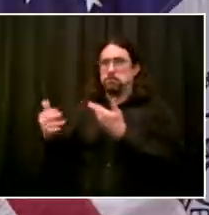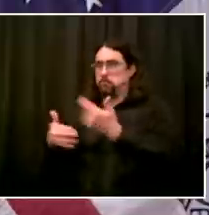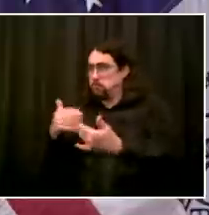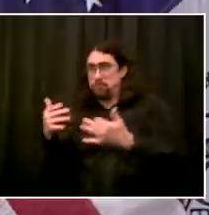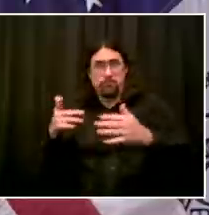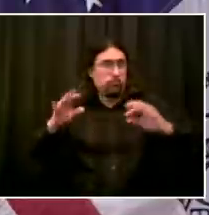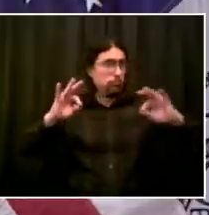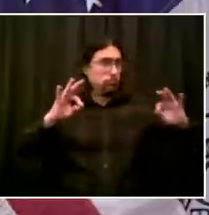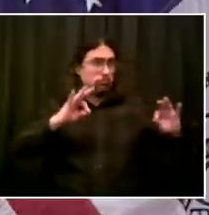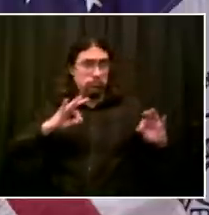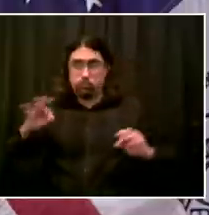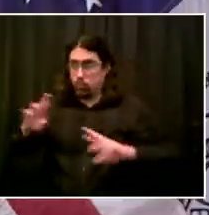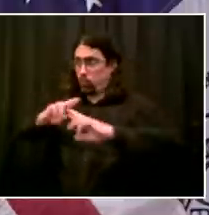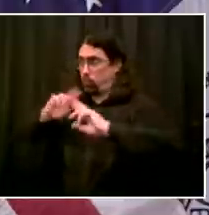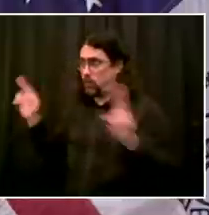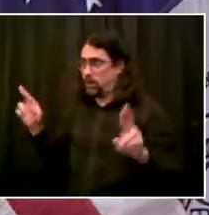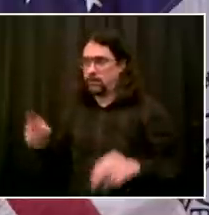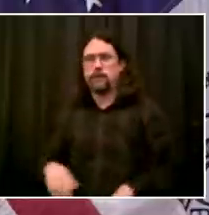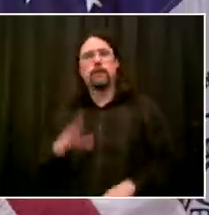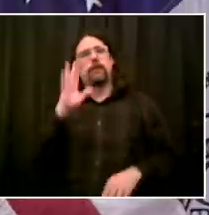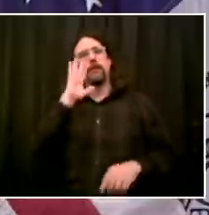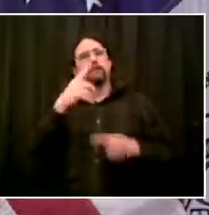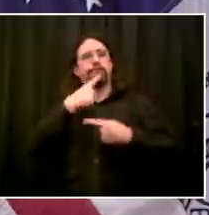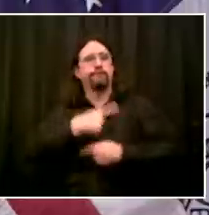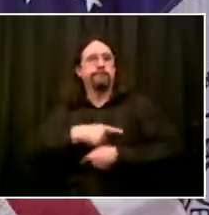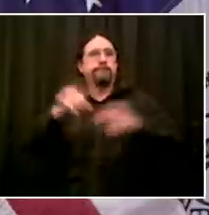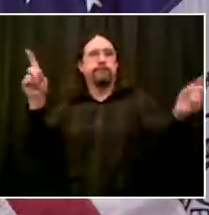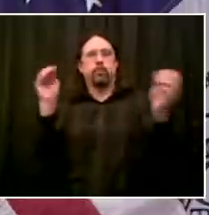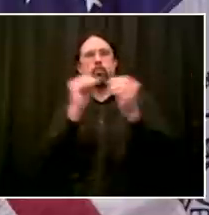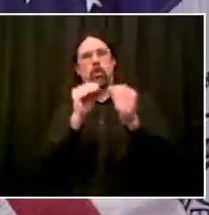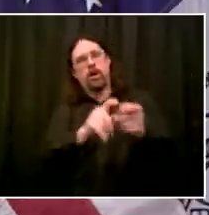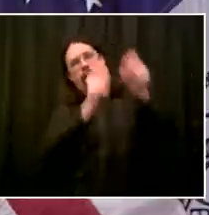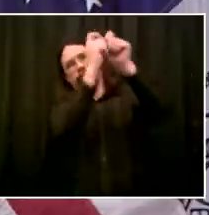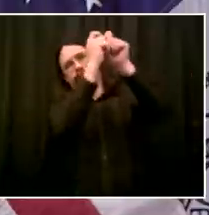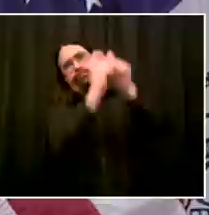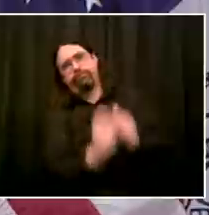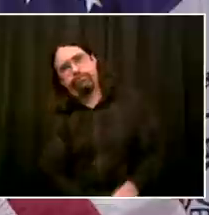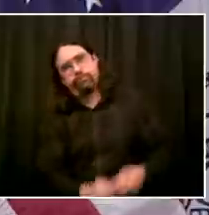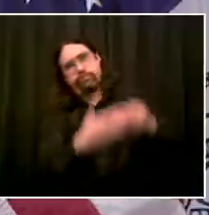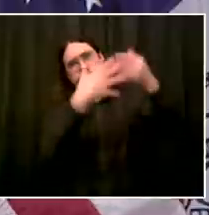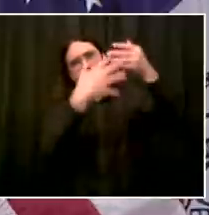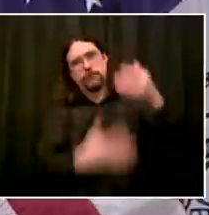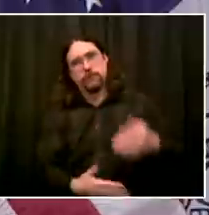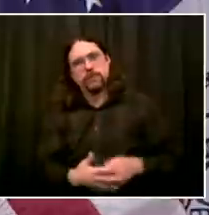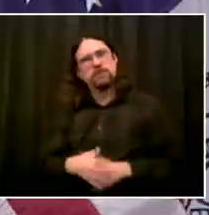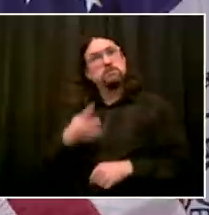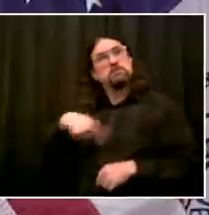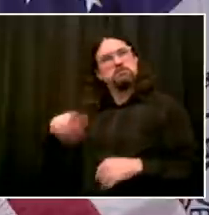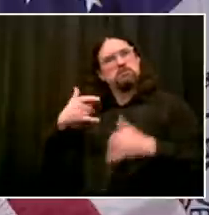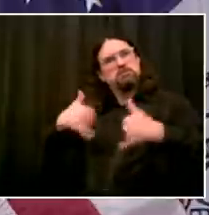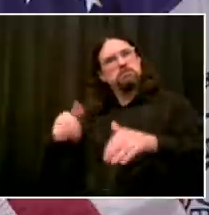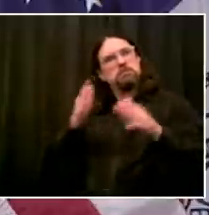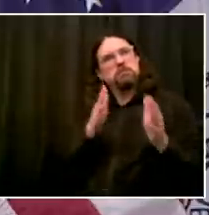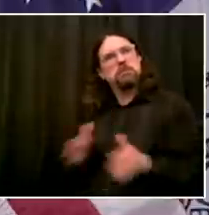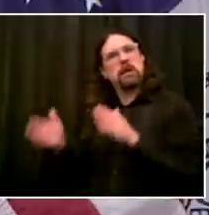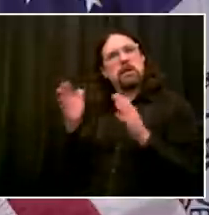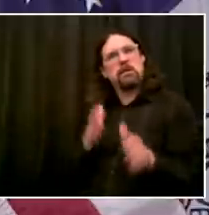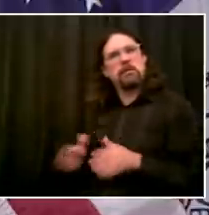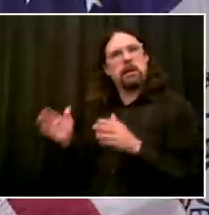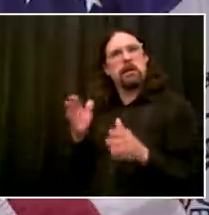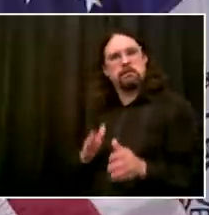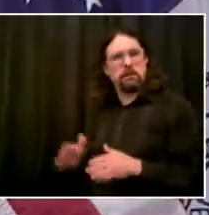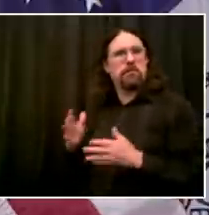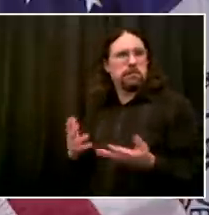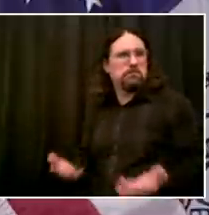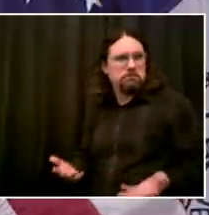into it, but there's still work to be done to perfect those standards. So I've told you everything I can tell you today that is settled. As each